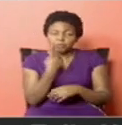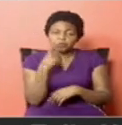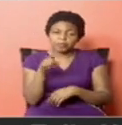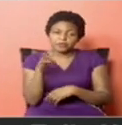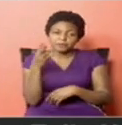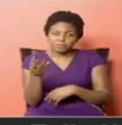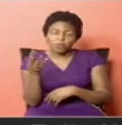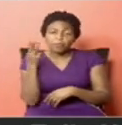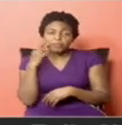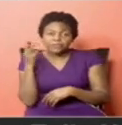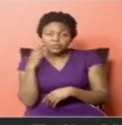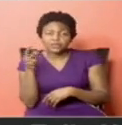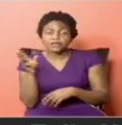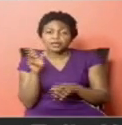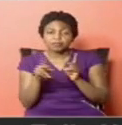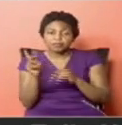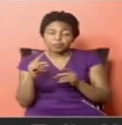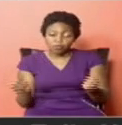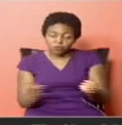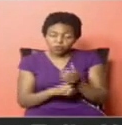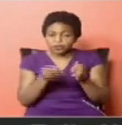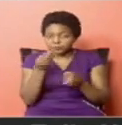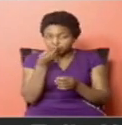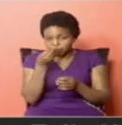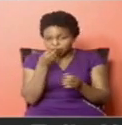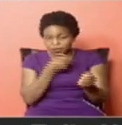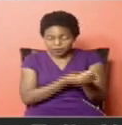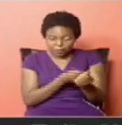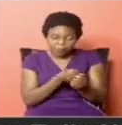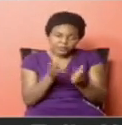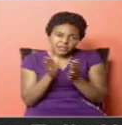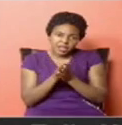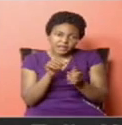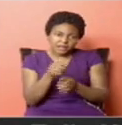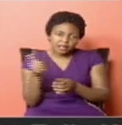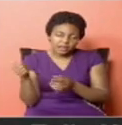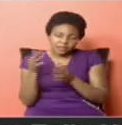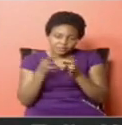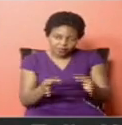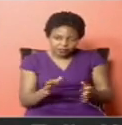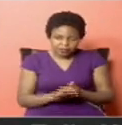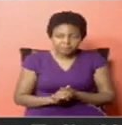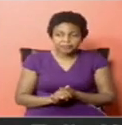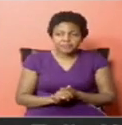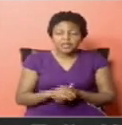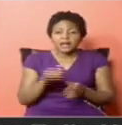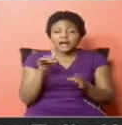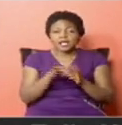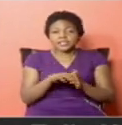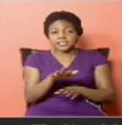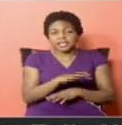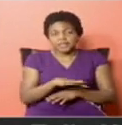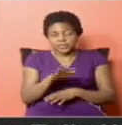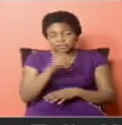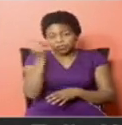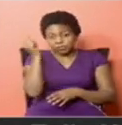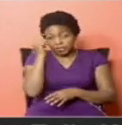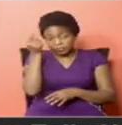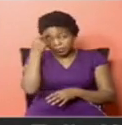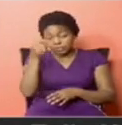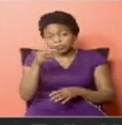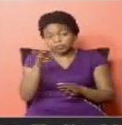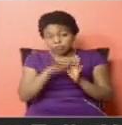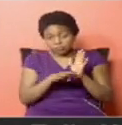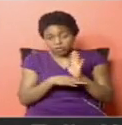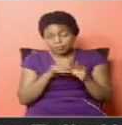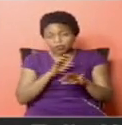million vulnerable persons received food support and other related items. In the area of existing government programs on social